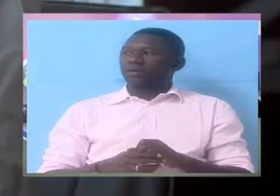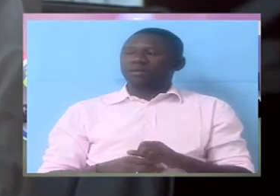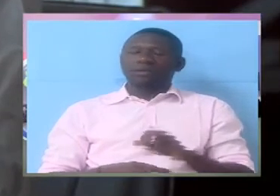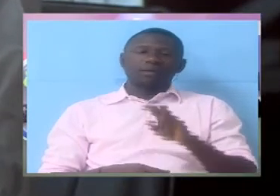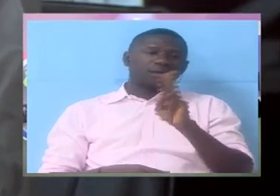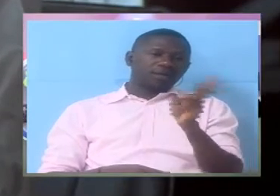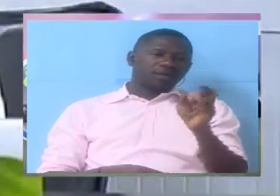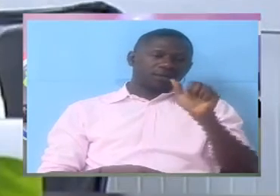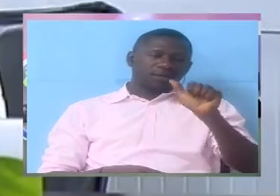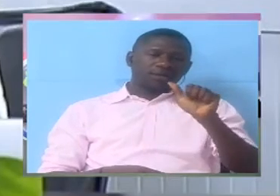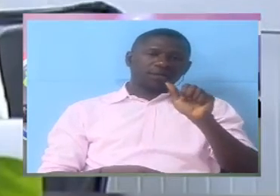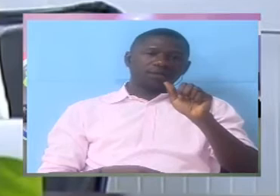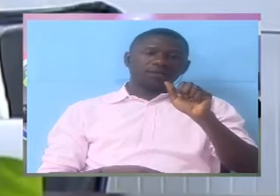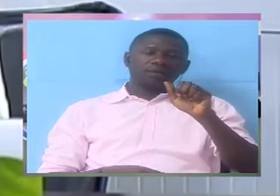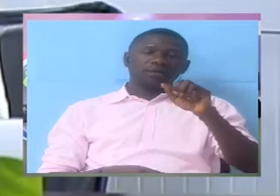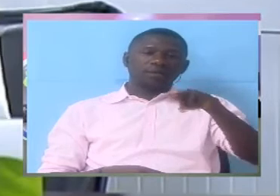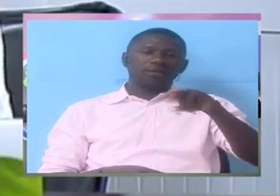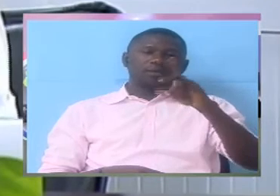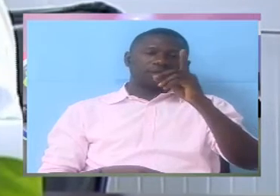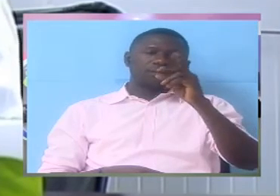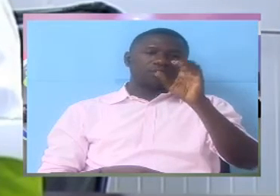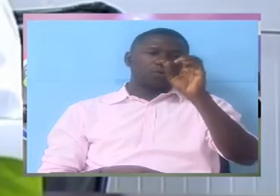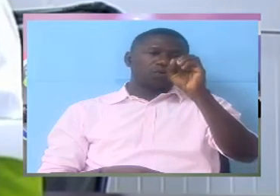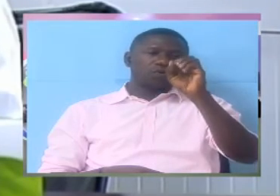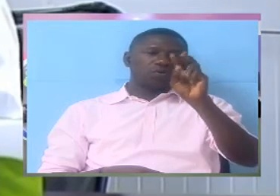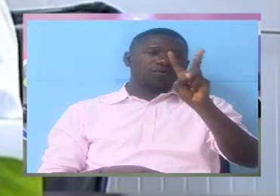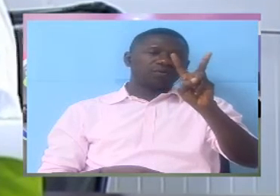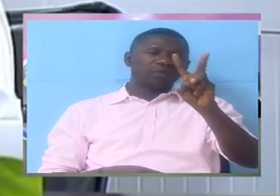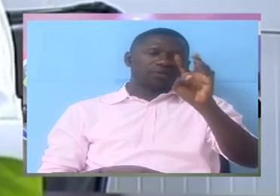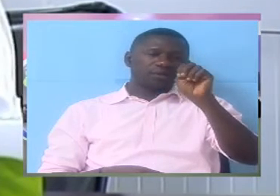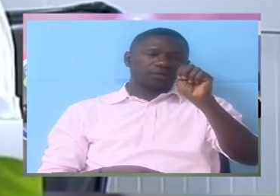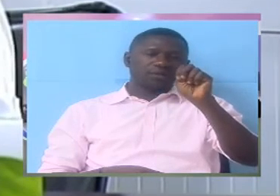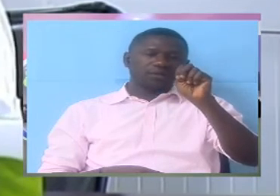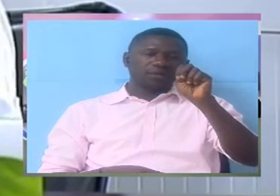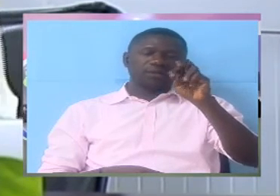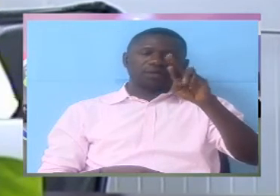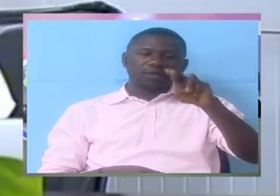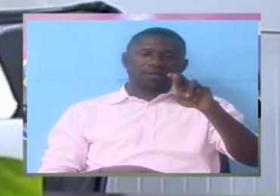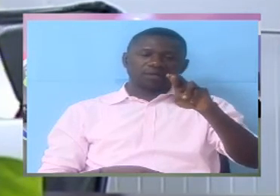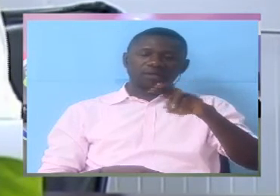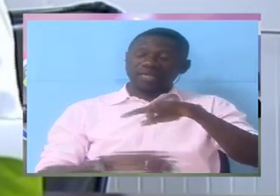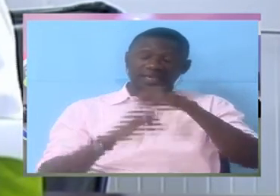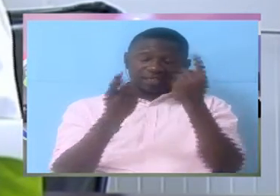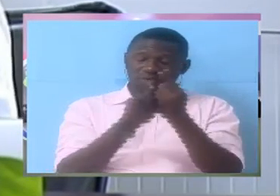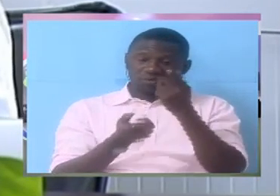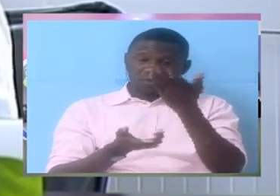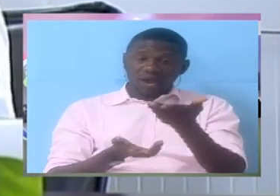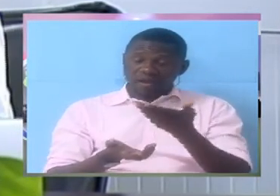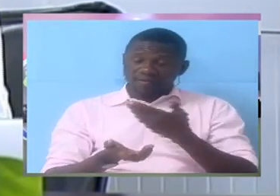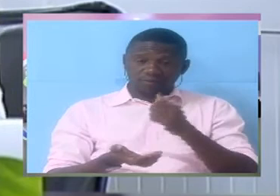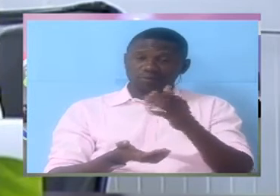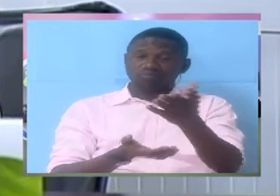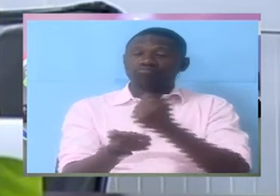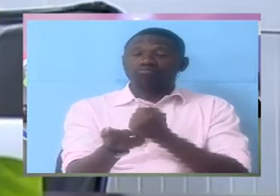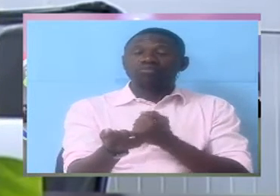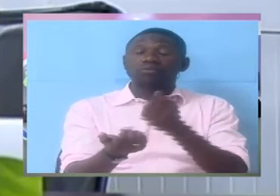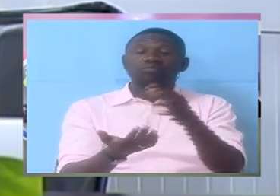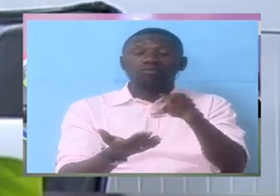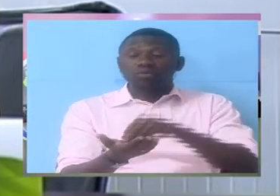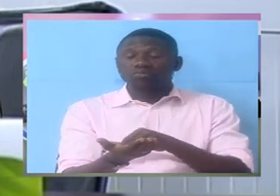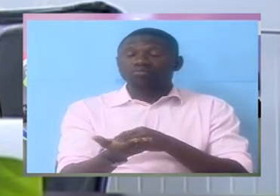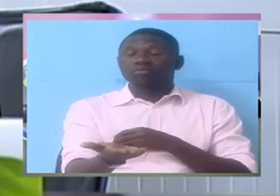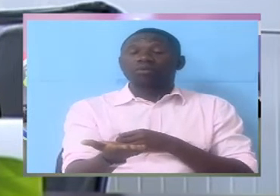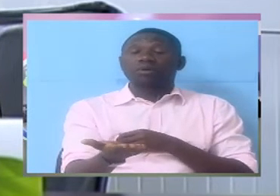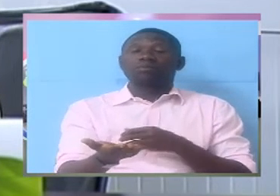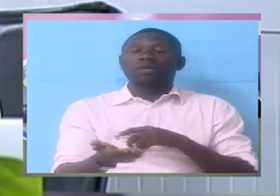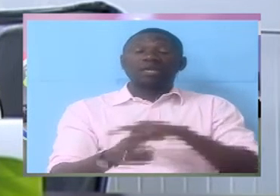Hanover, yes. Hanover. Hanover. Membebulu. Adinna. Membebulu. Adinna. What do you have? Adinna.